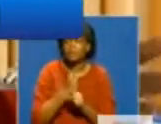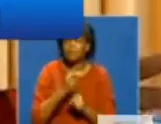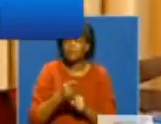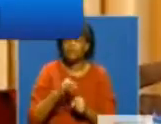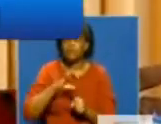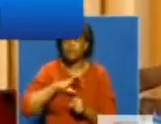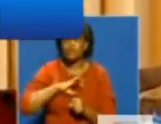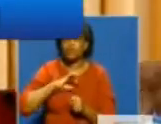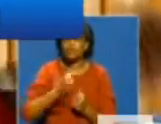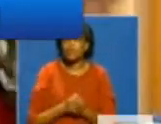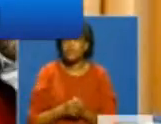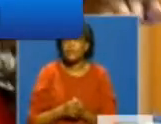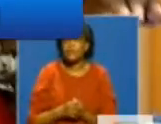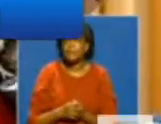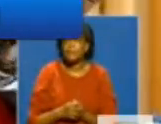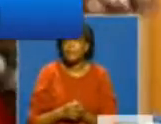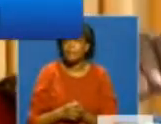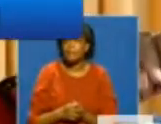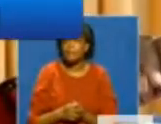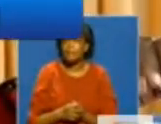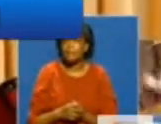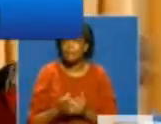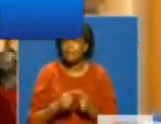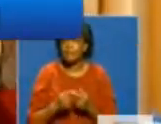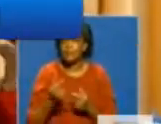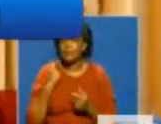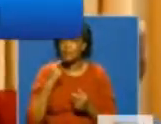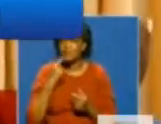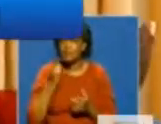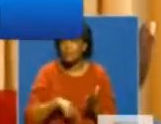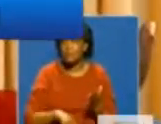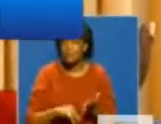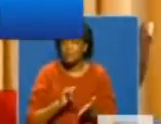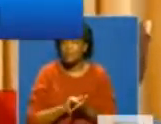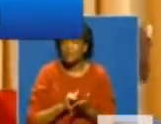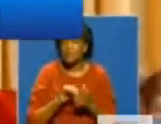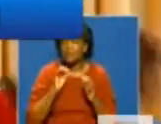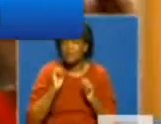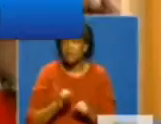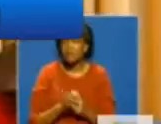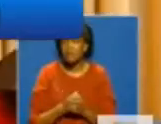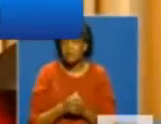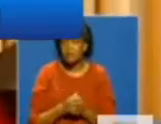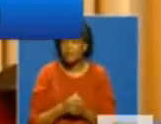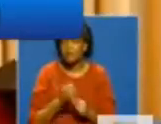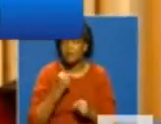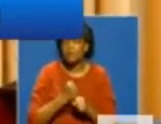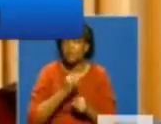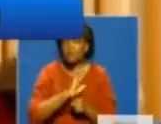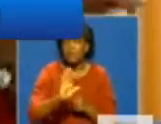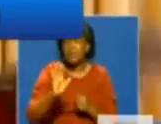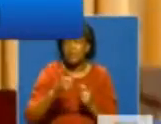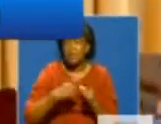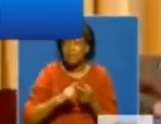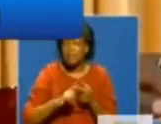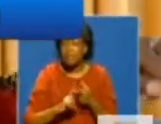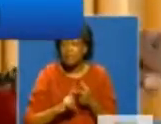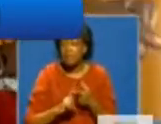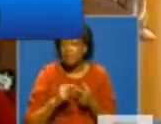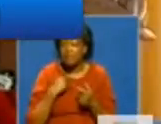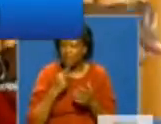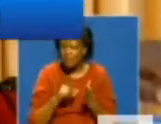is unsurmountable. But yesterday we were told she can sit back and then exercise that right